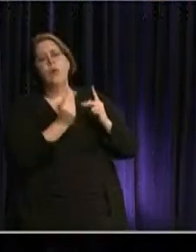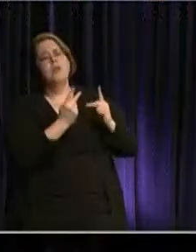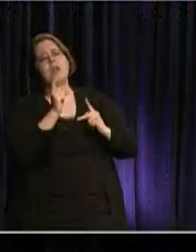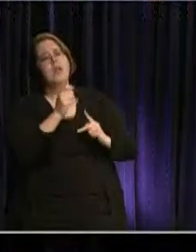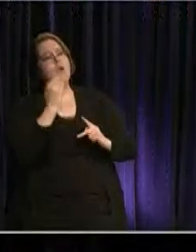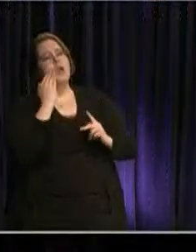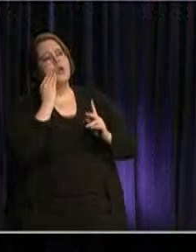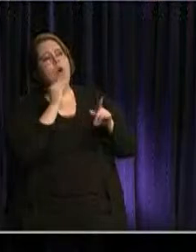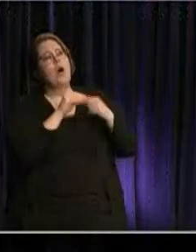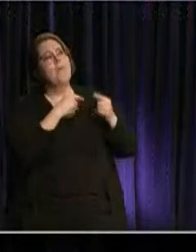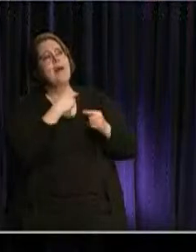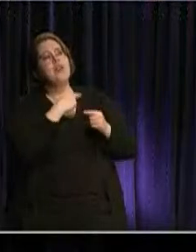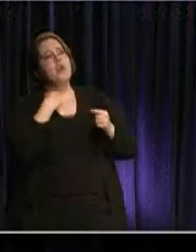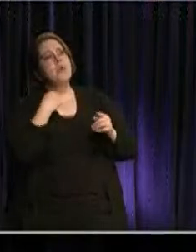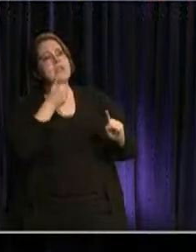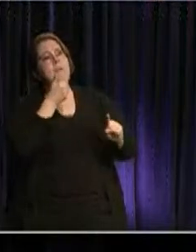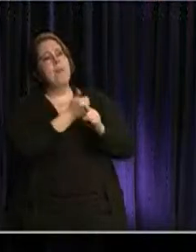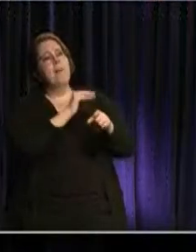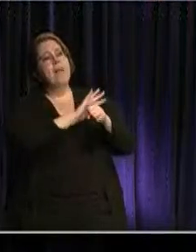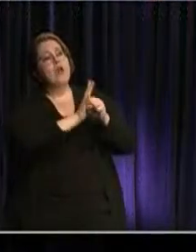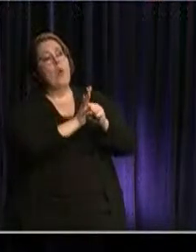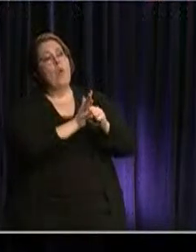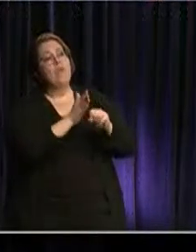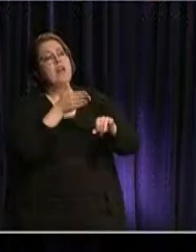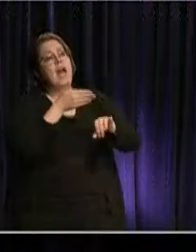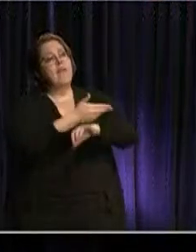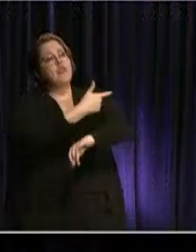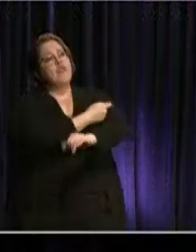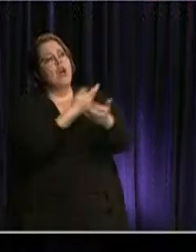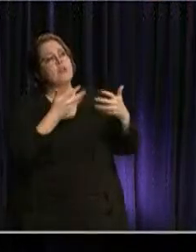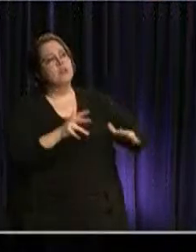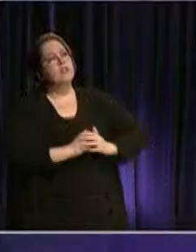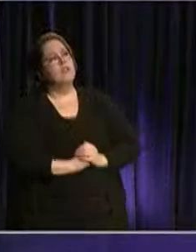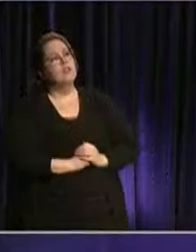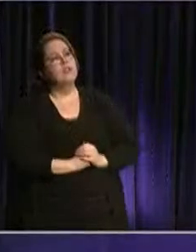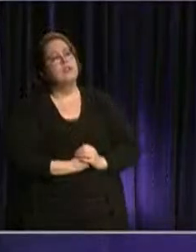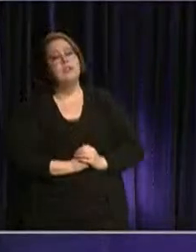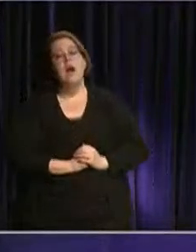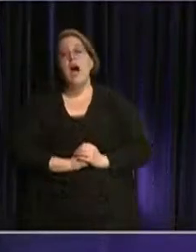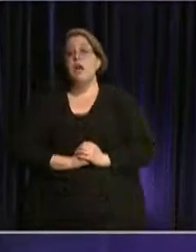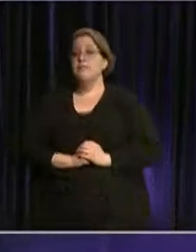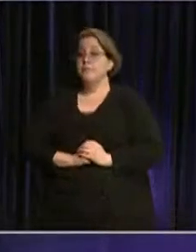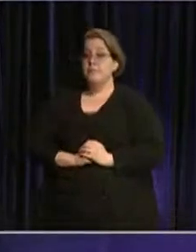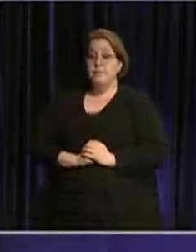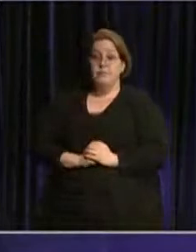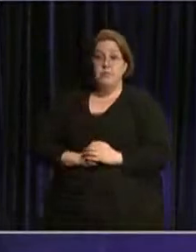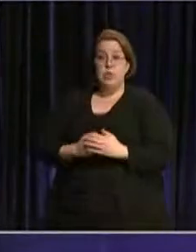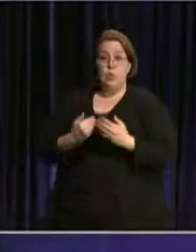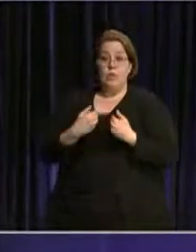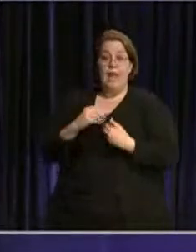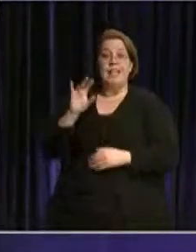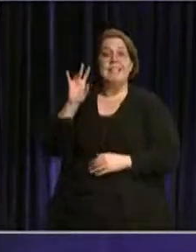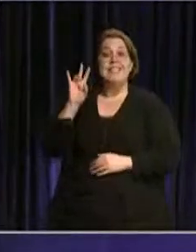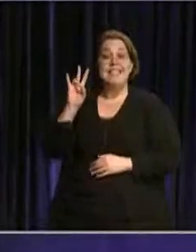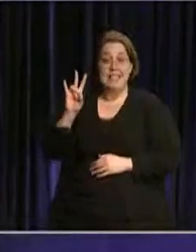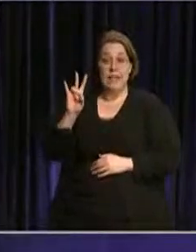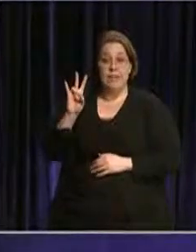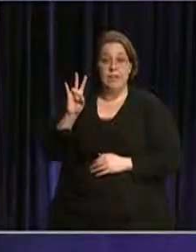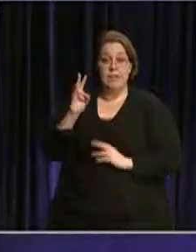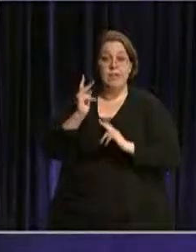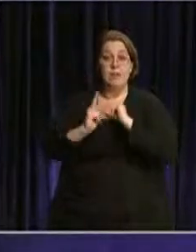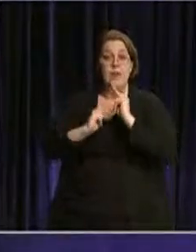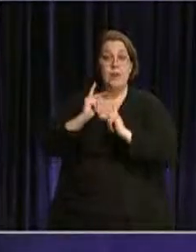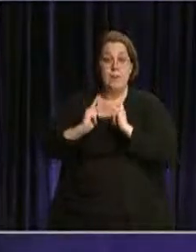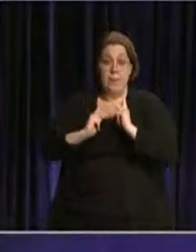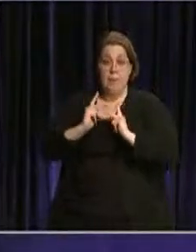know about the risk of contracting COVID after getting vaccinated? We've had 7 people who have